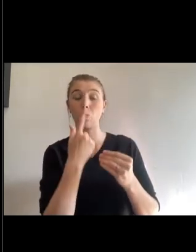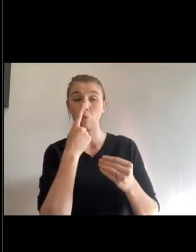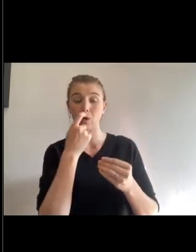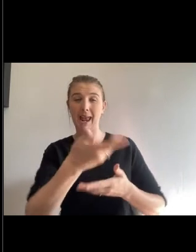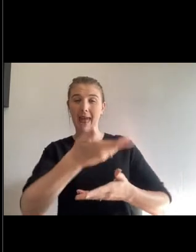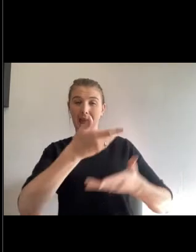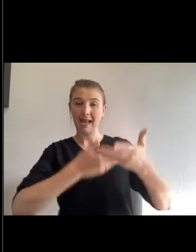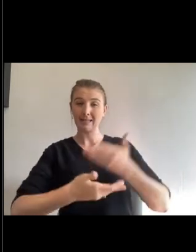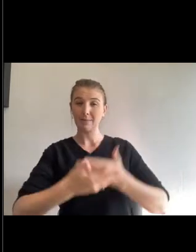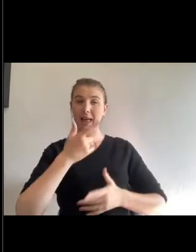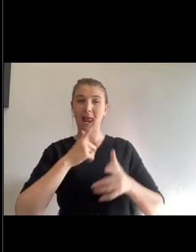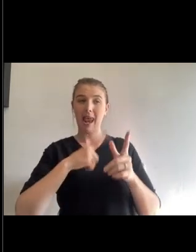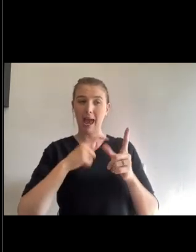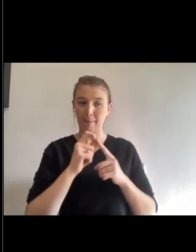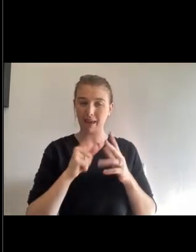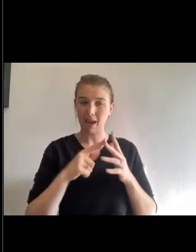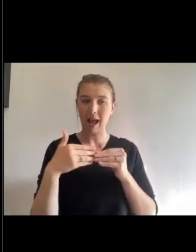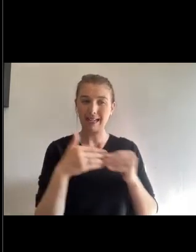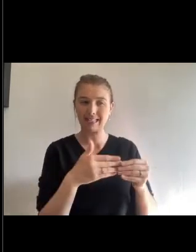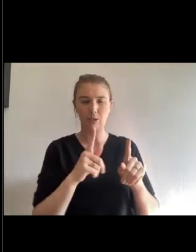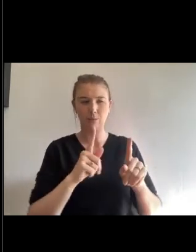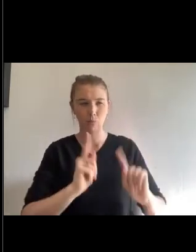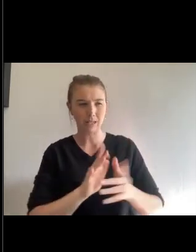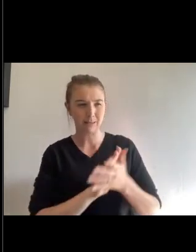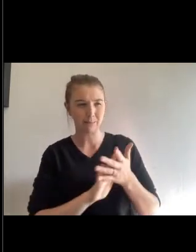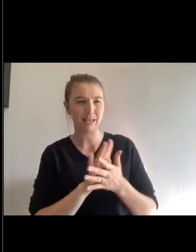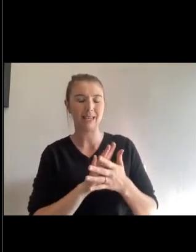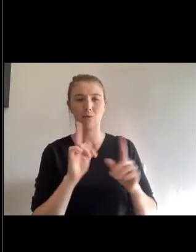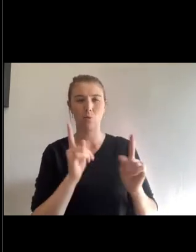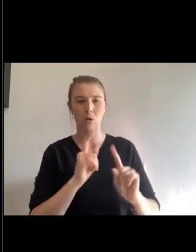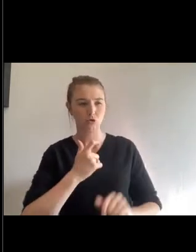an API leadership means, what the roles is,